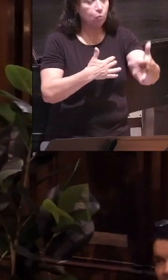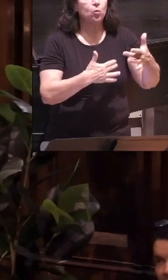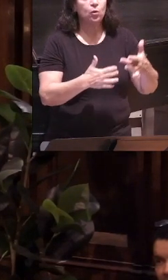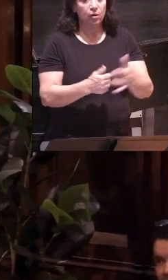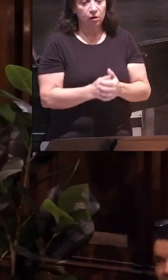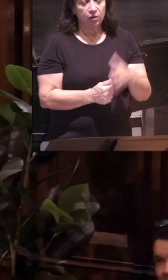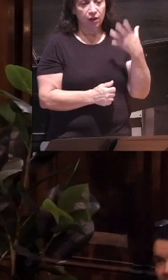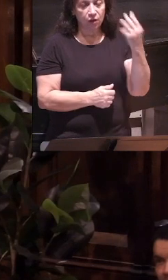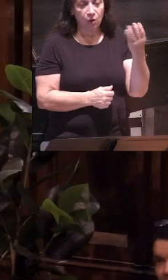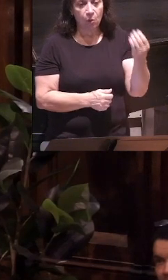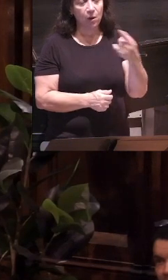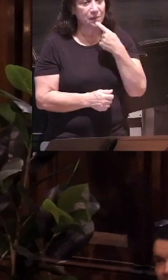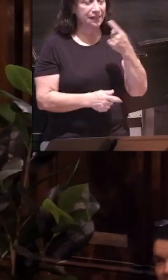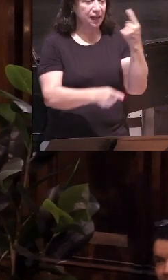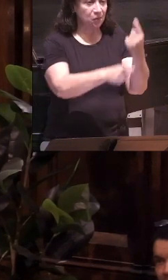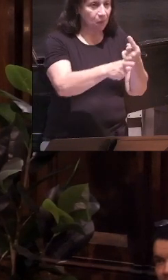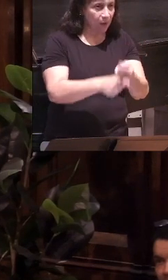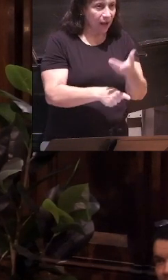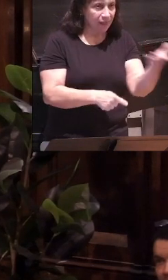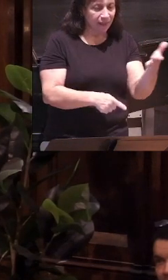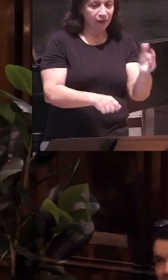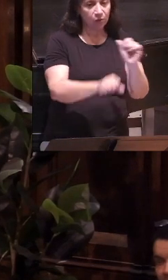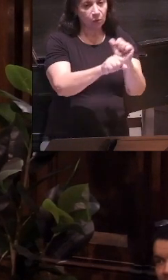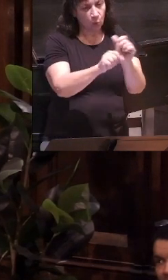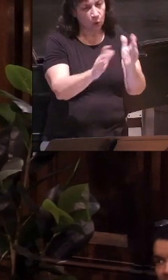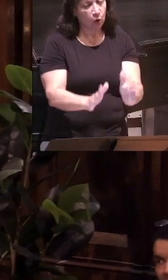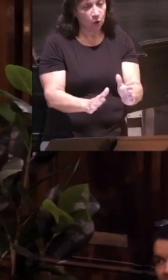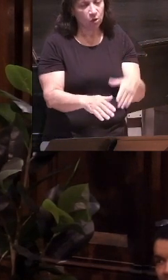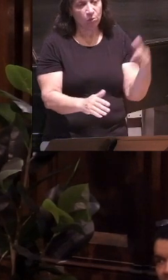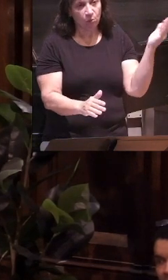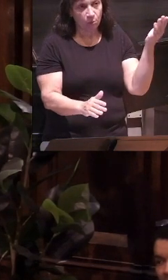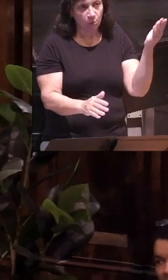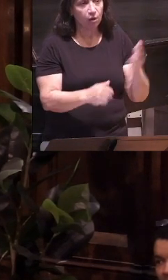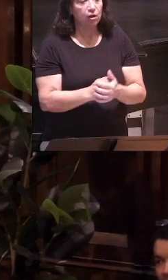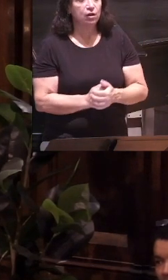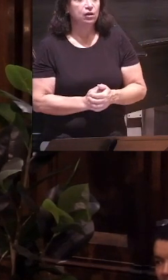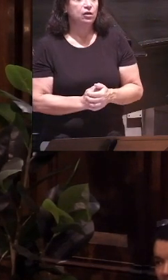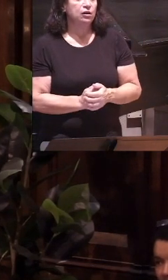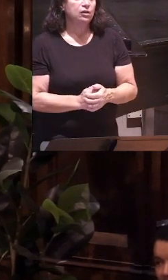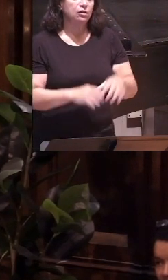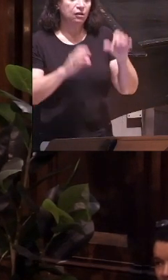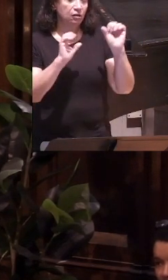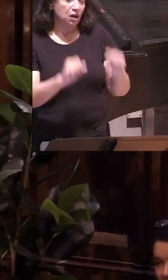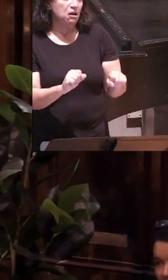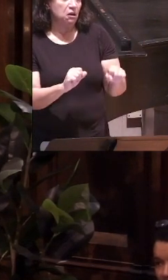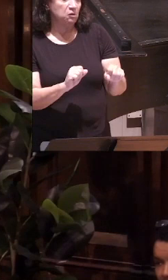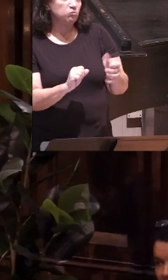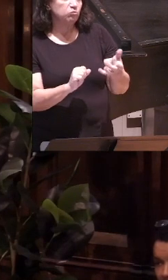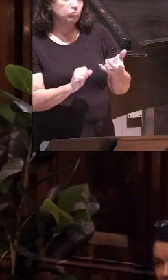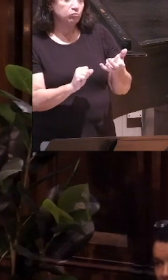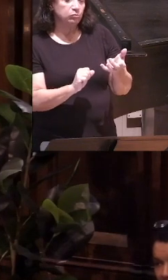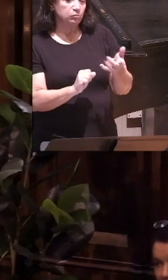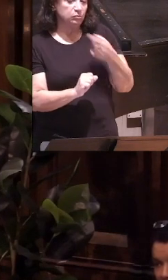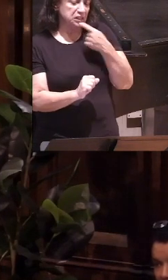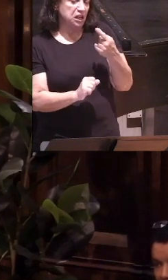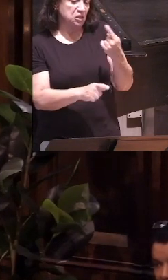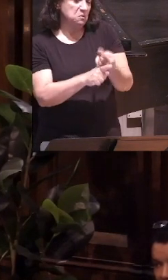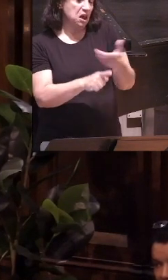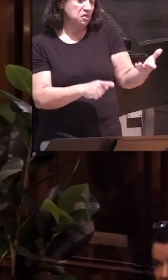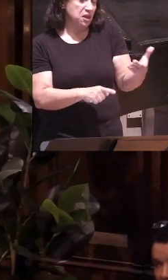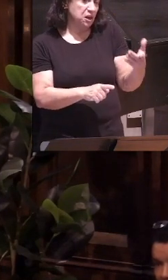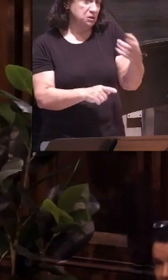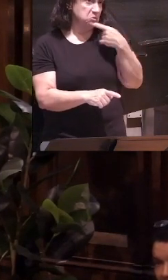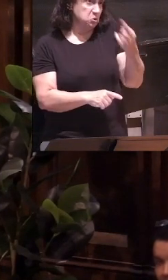They can go out and say the right things to the employees. They can say the right things